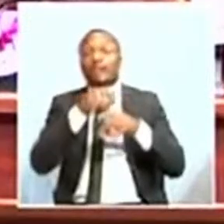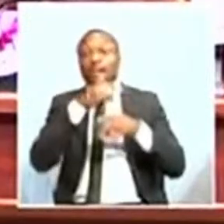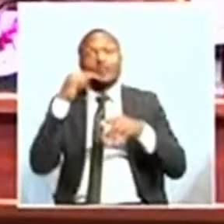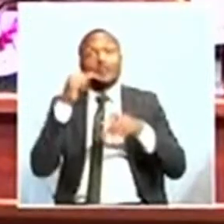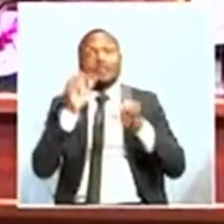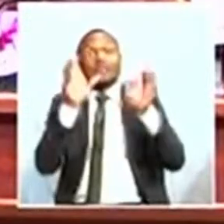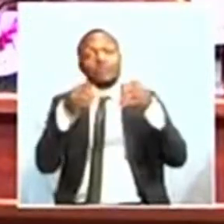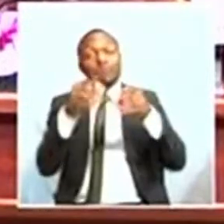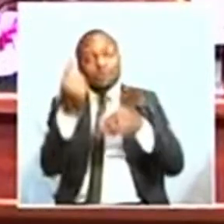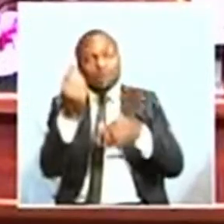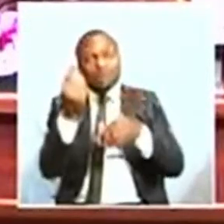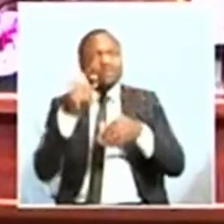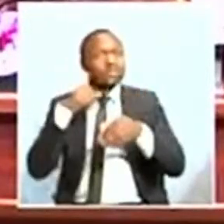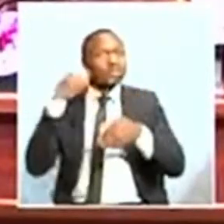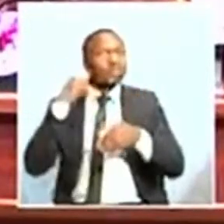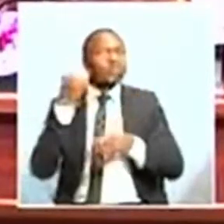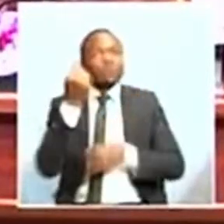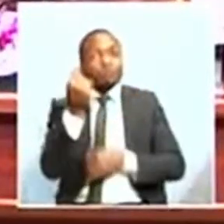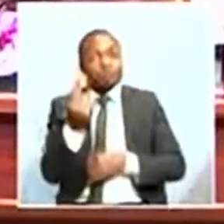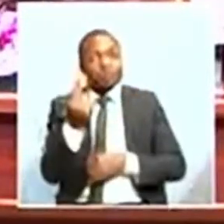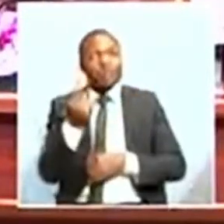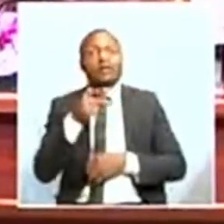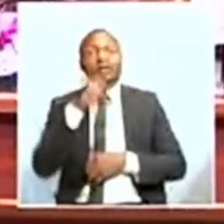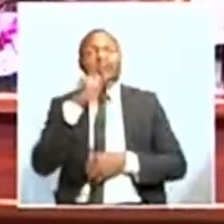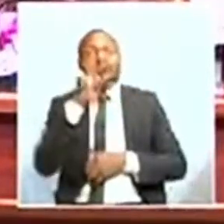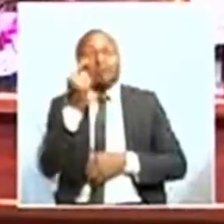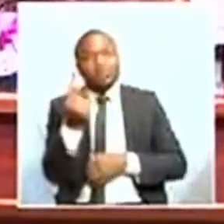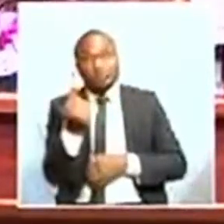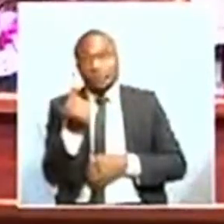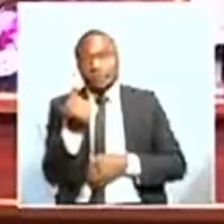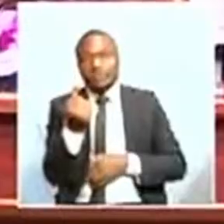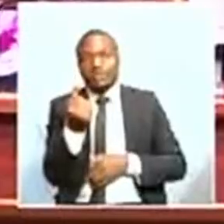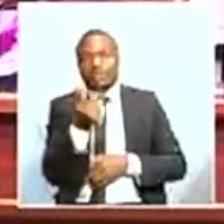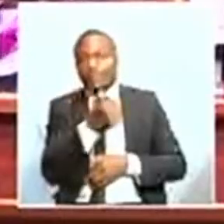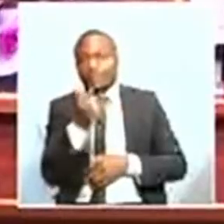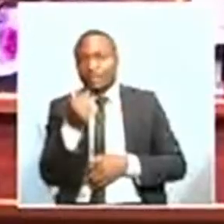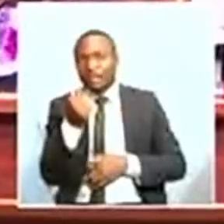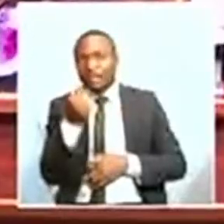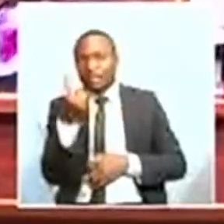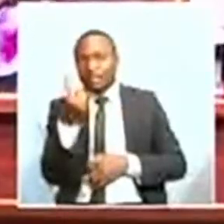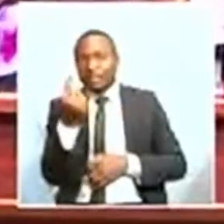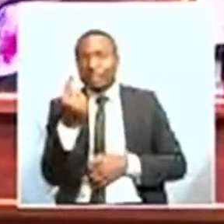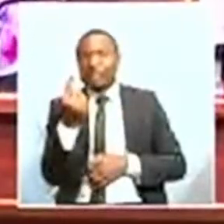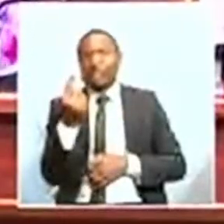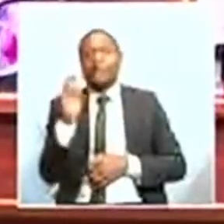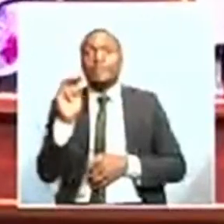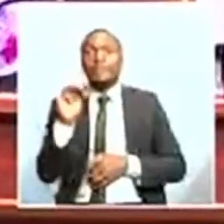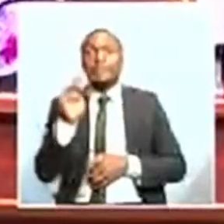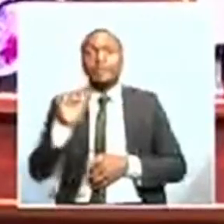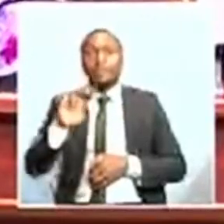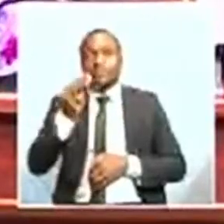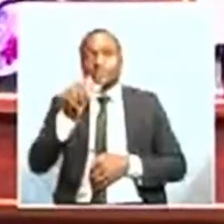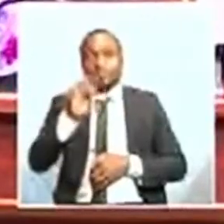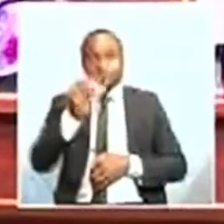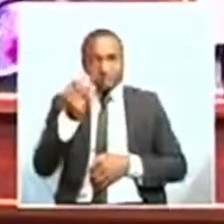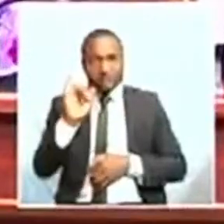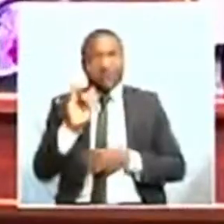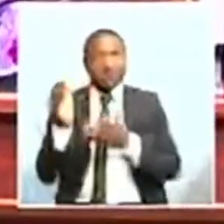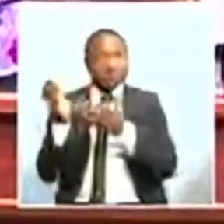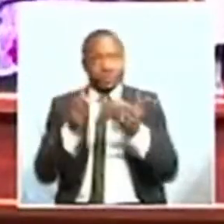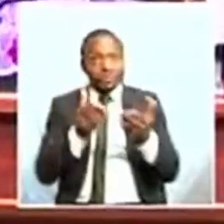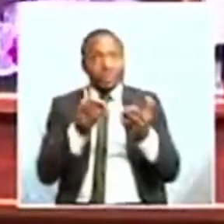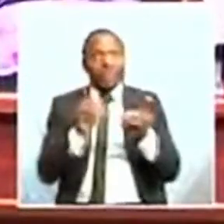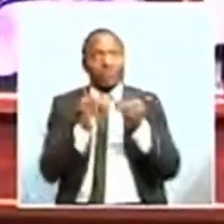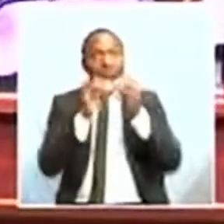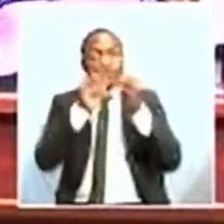1, Chawama 1, and 1 from Mwembeshi in Chilanga district, bringing a total number of recorded